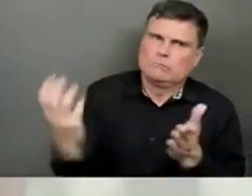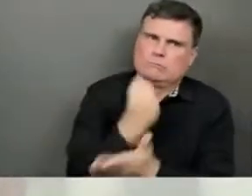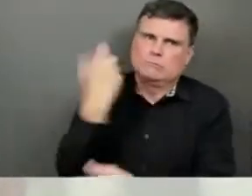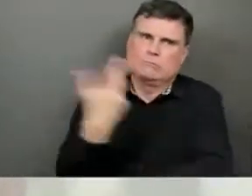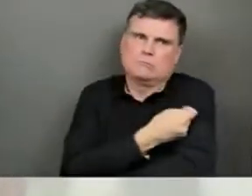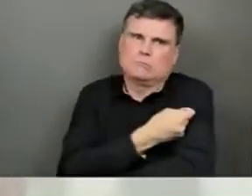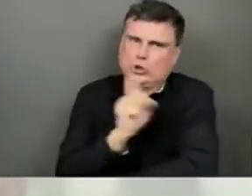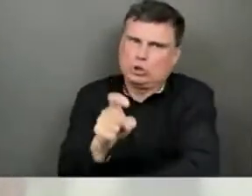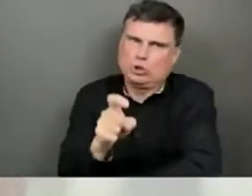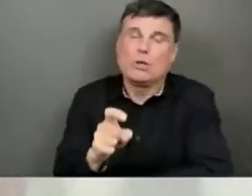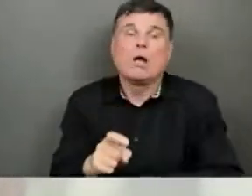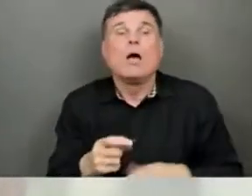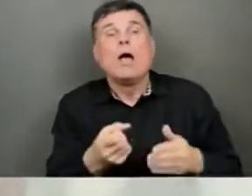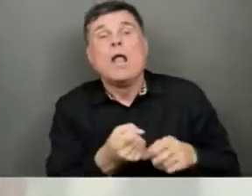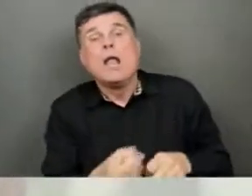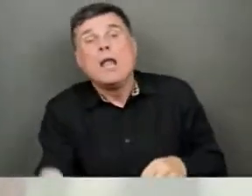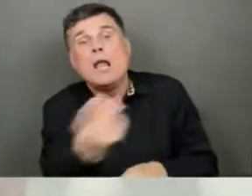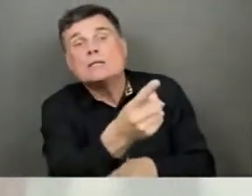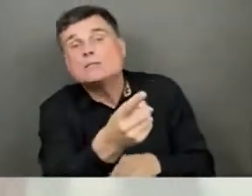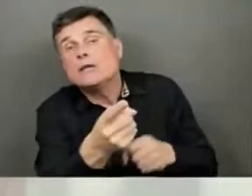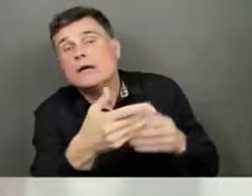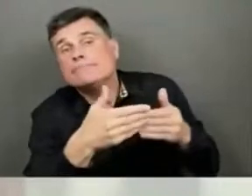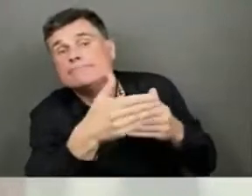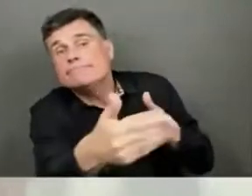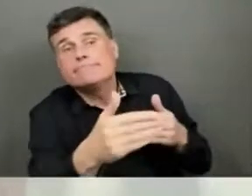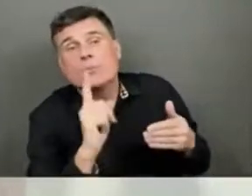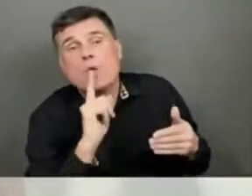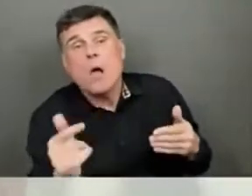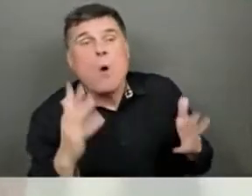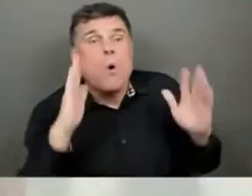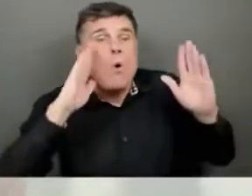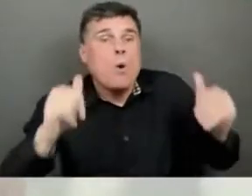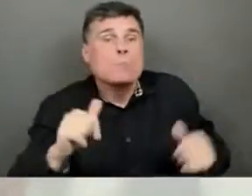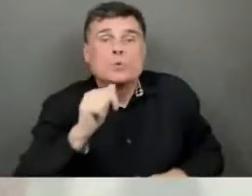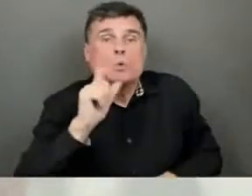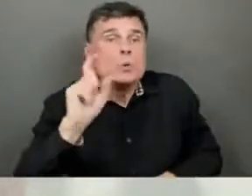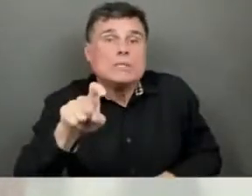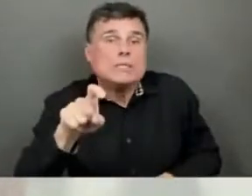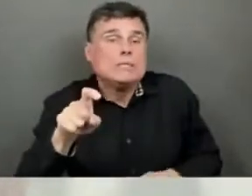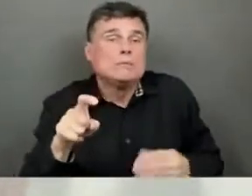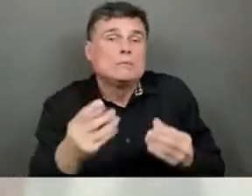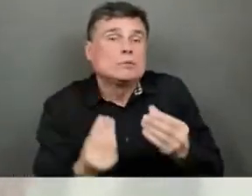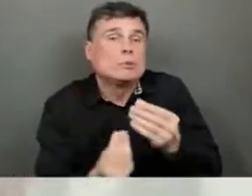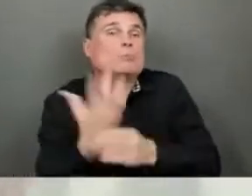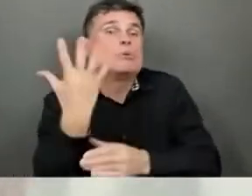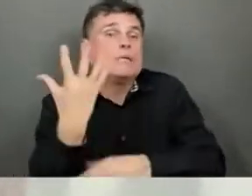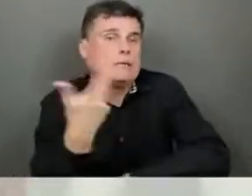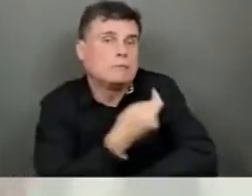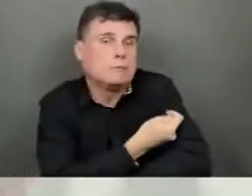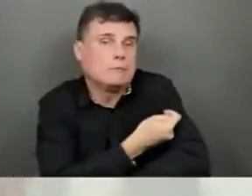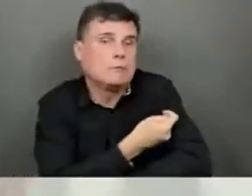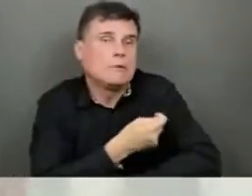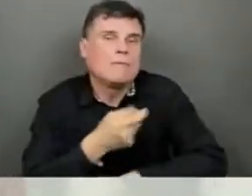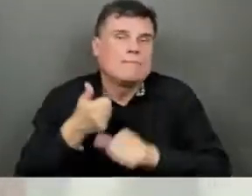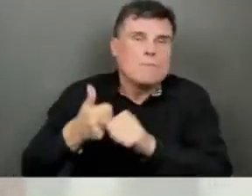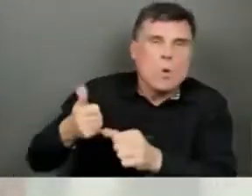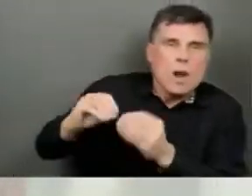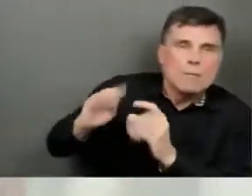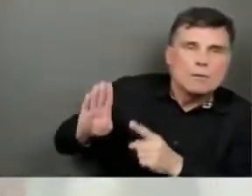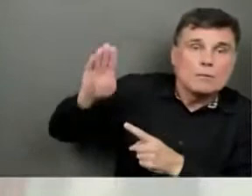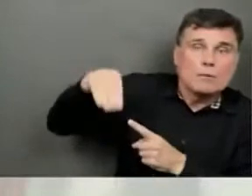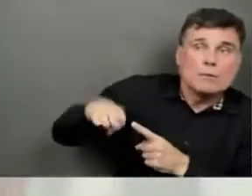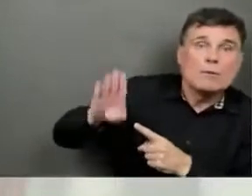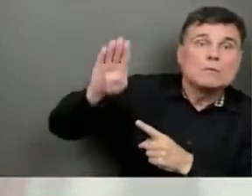hope we won't need to consider spring boosters, that we'll see the oscillations and the sort of settling into the